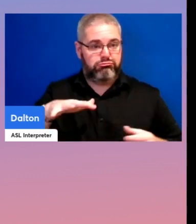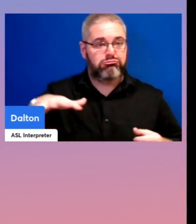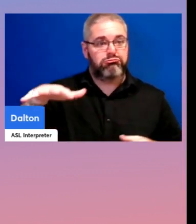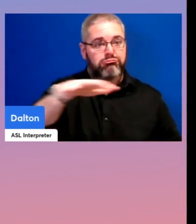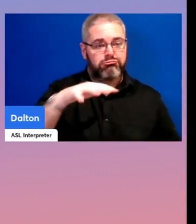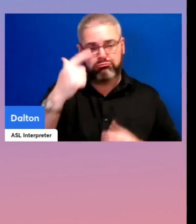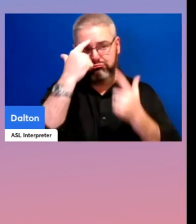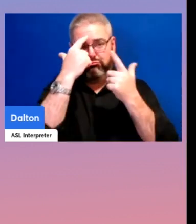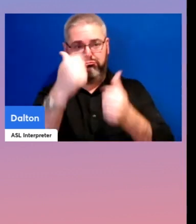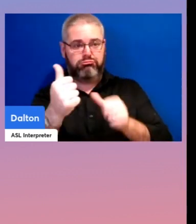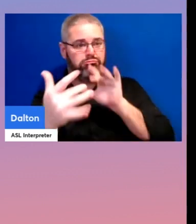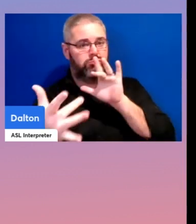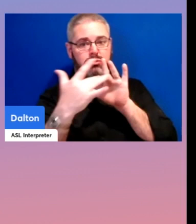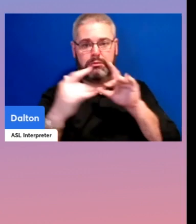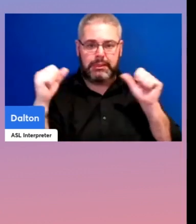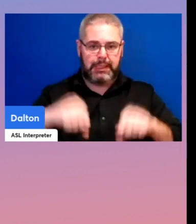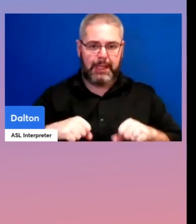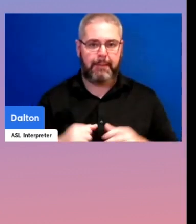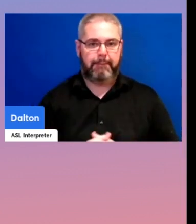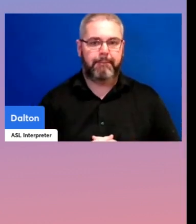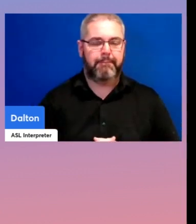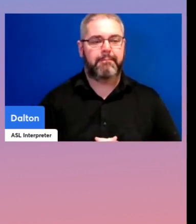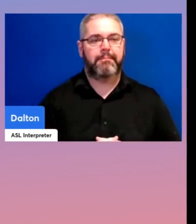reach out.